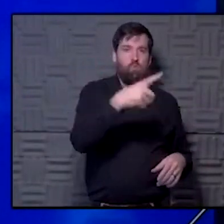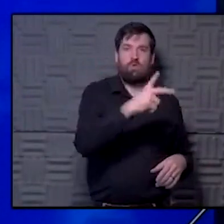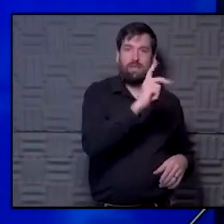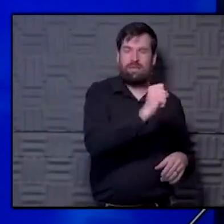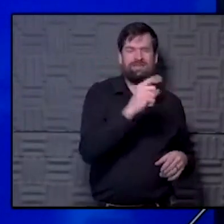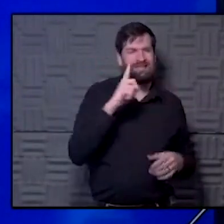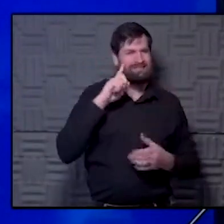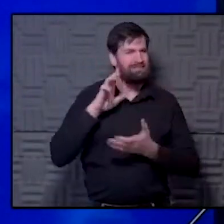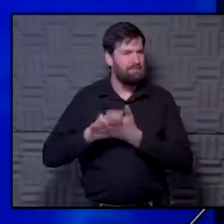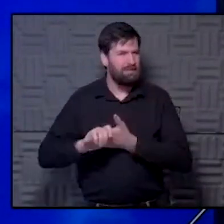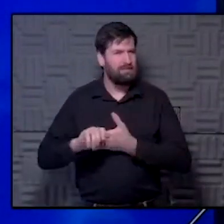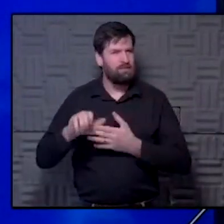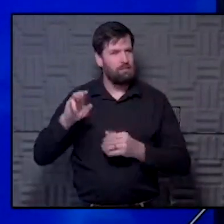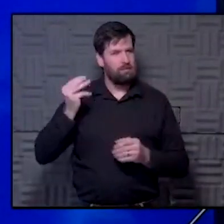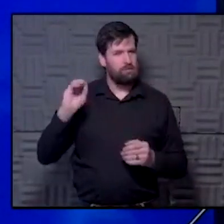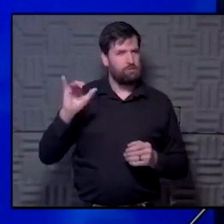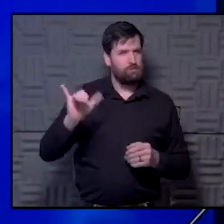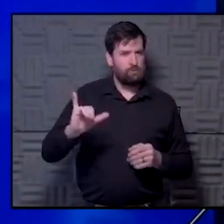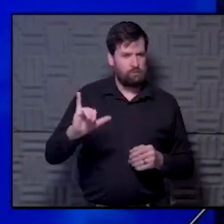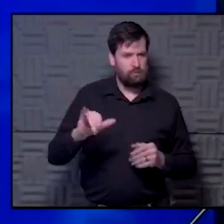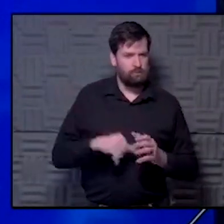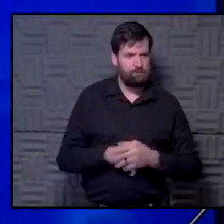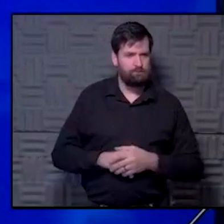I think, in the Missouri plan as well.